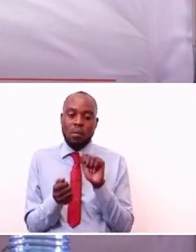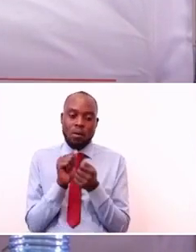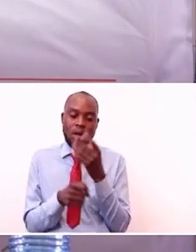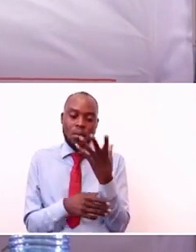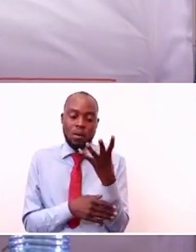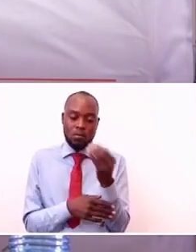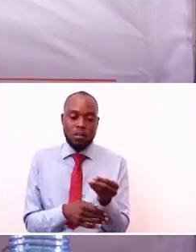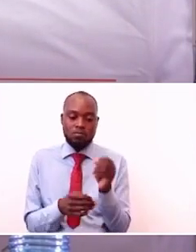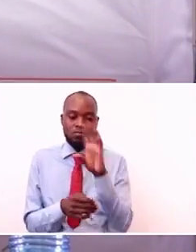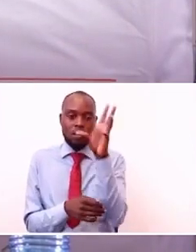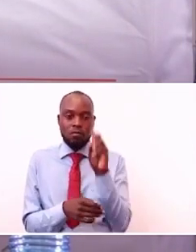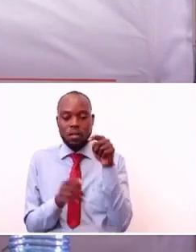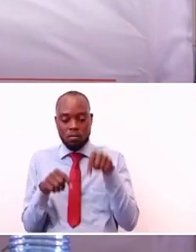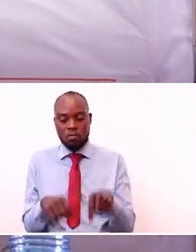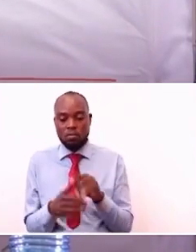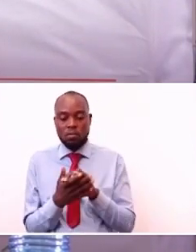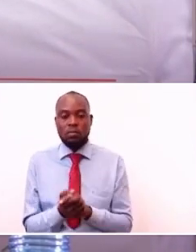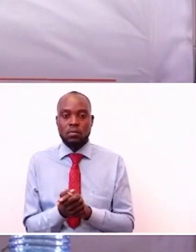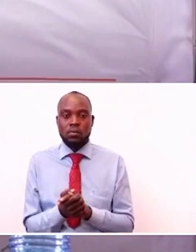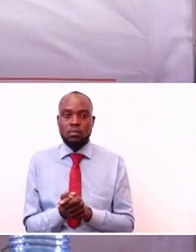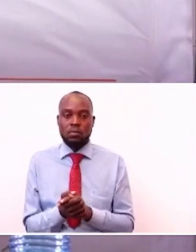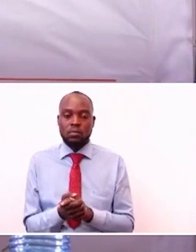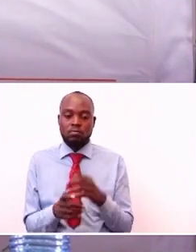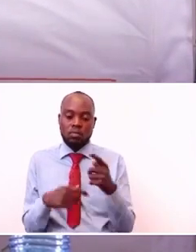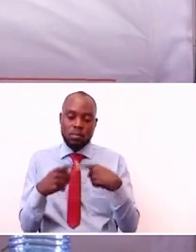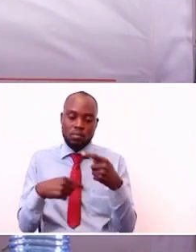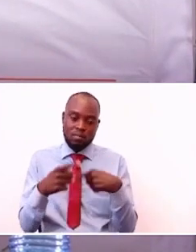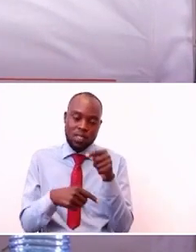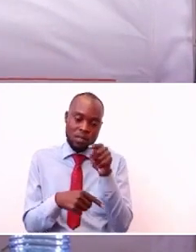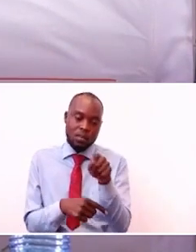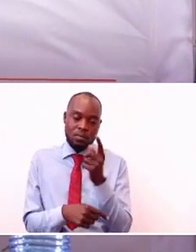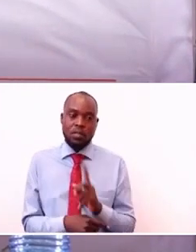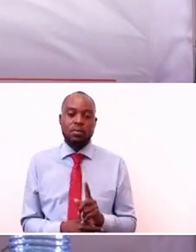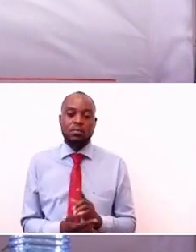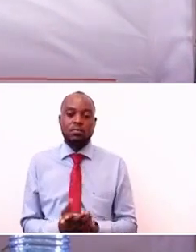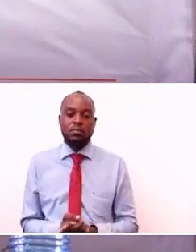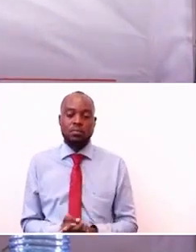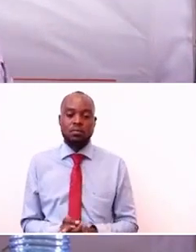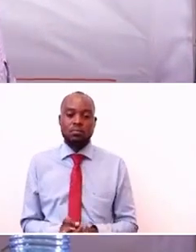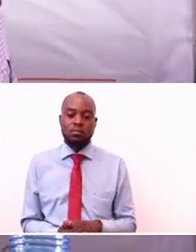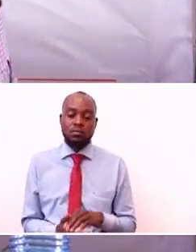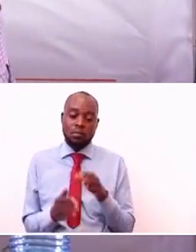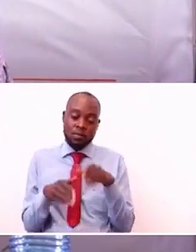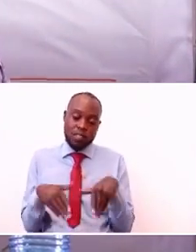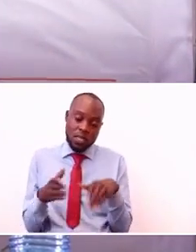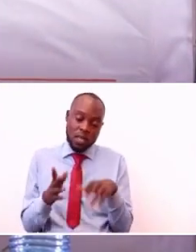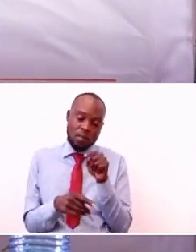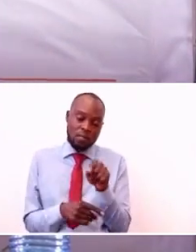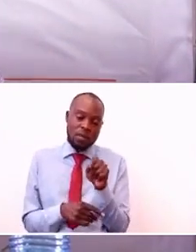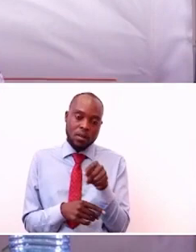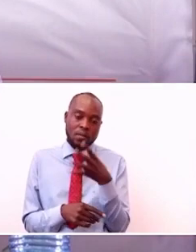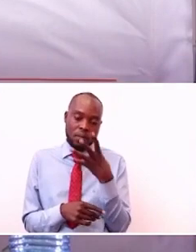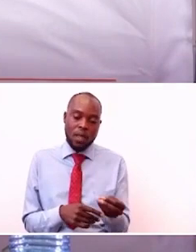in Africa. I shall not go further than that. That platform has a